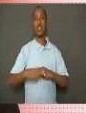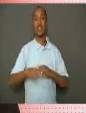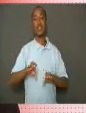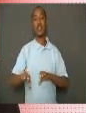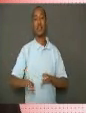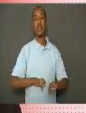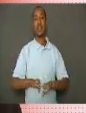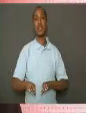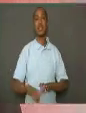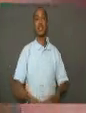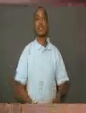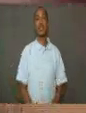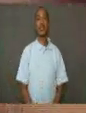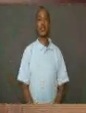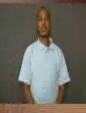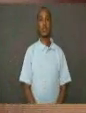take place.